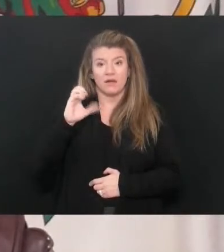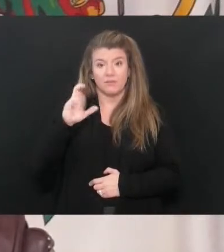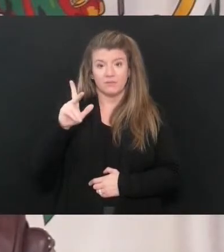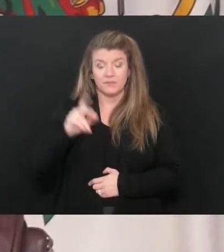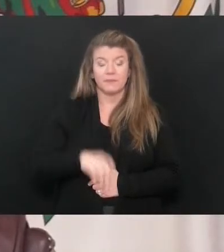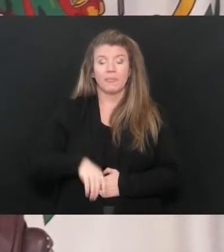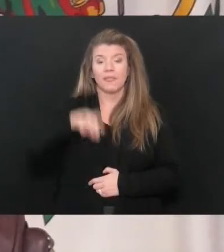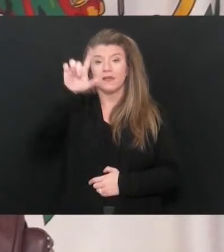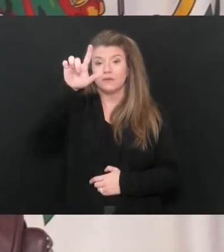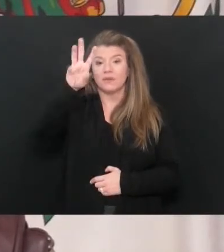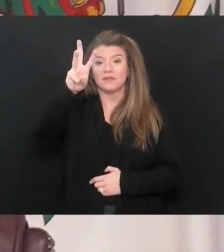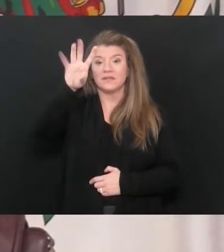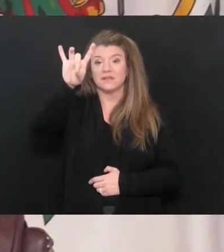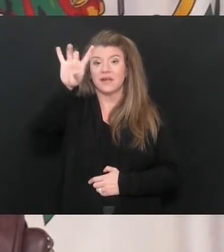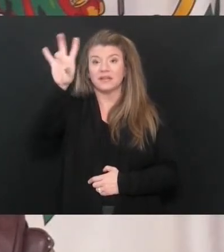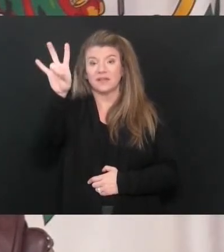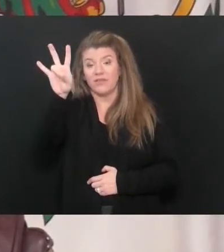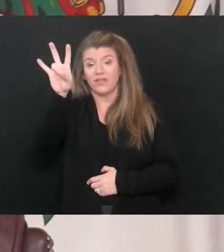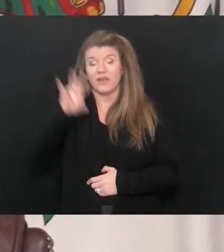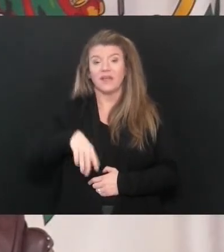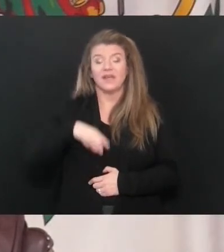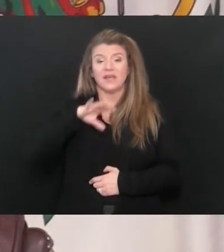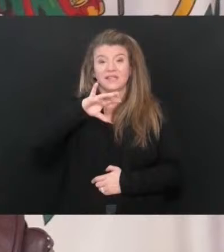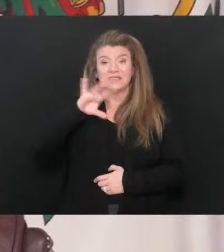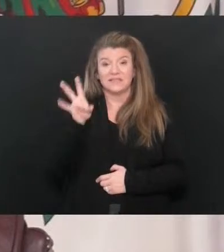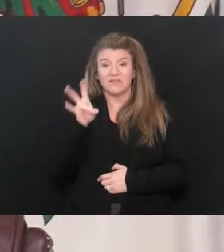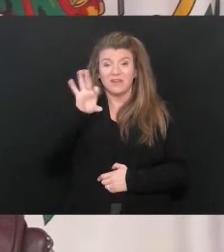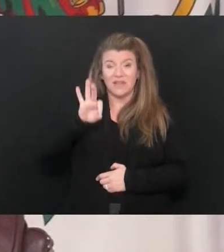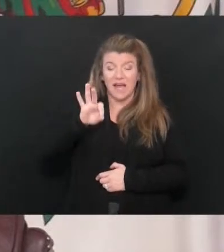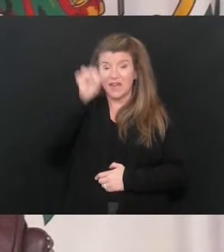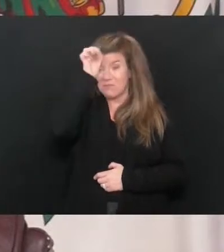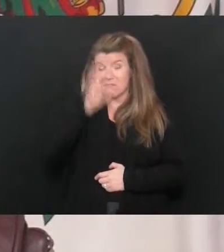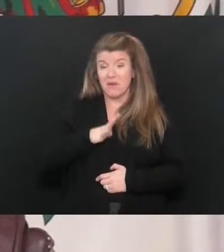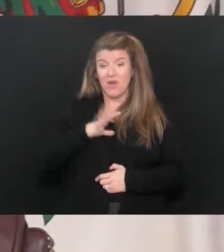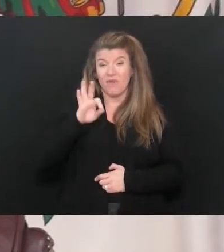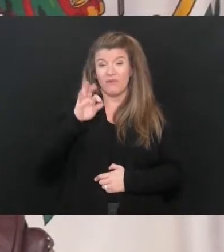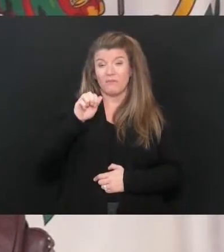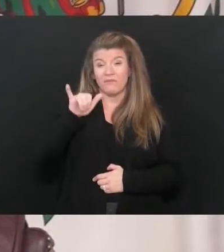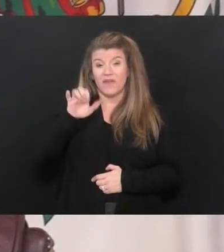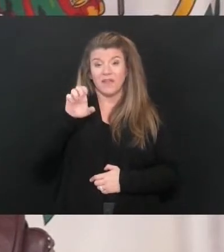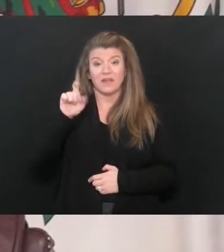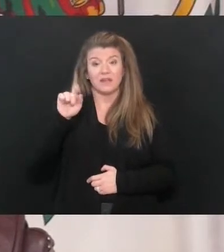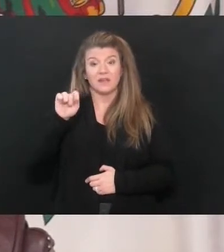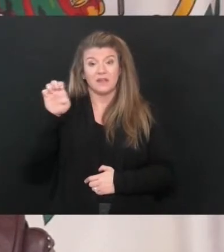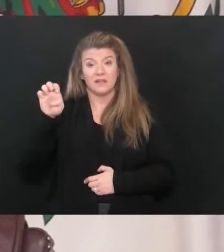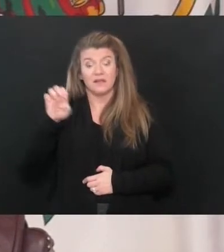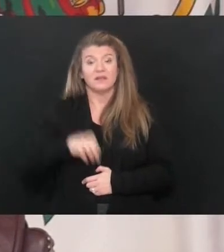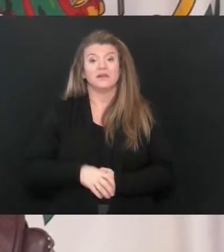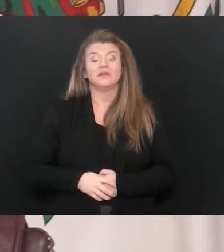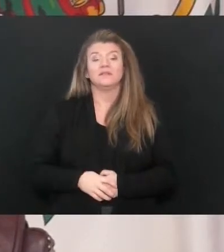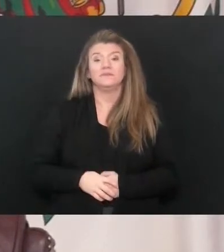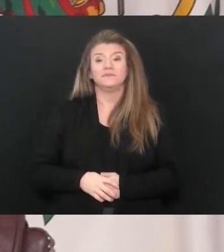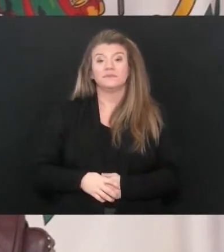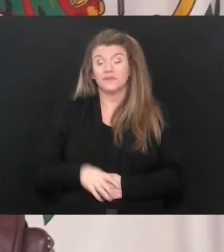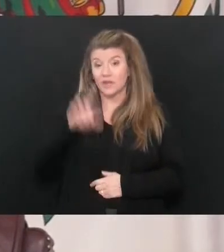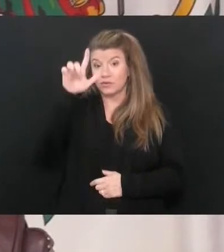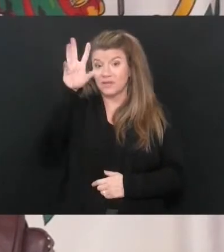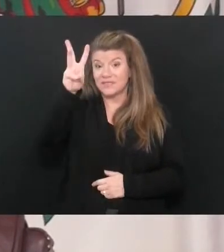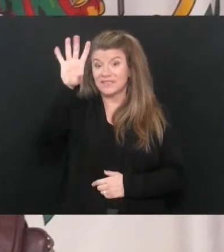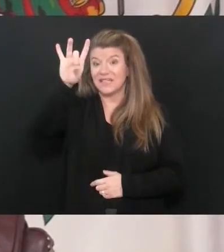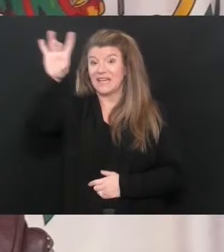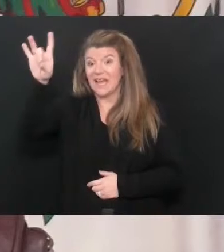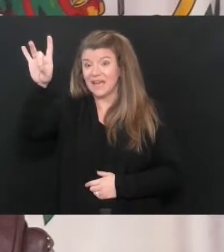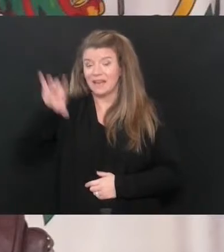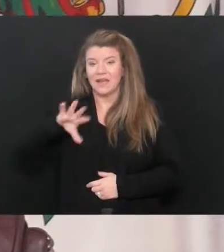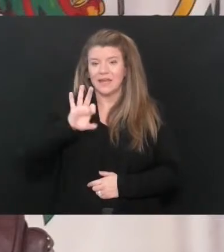Our 2,687th death is a 79-year-old male from Fayette County. Our 2,688th death